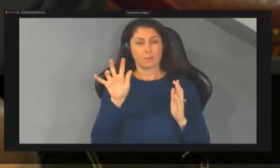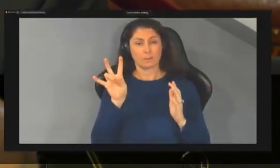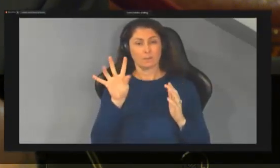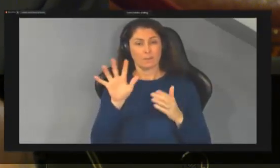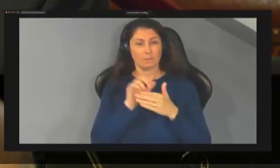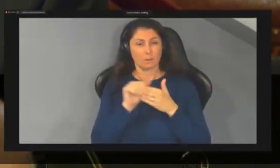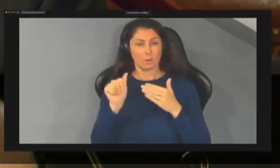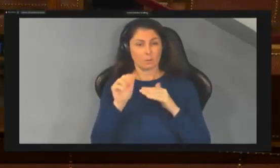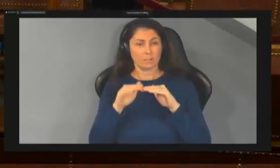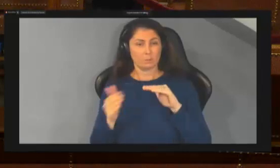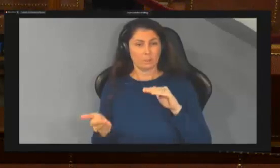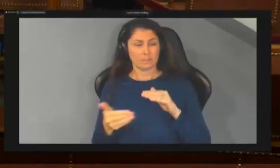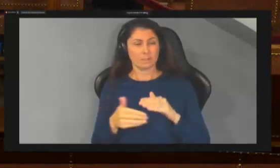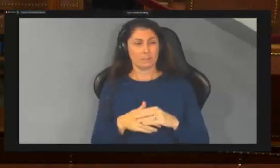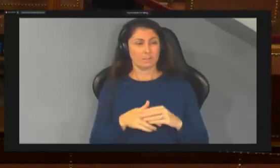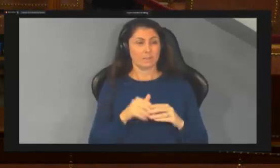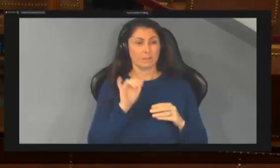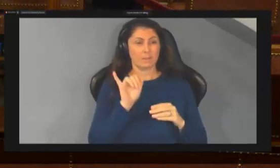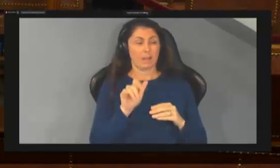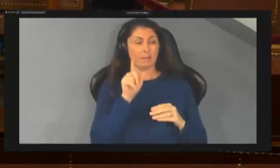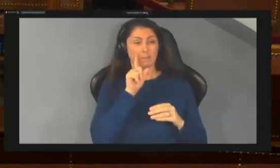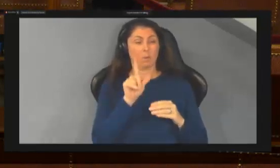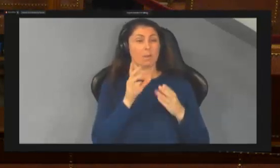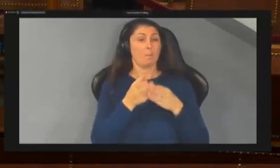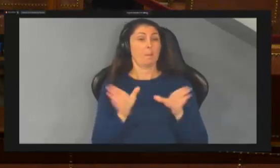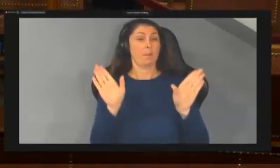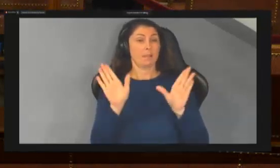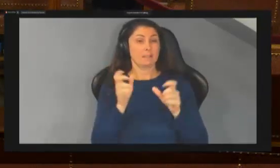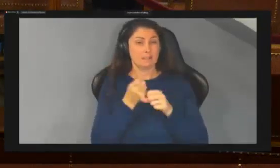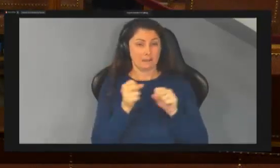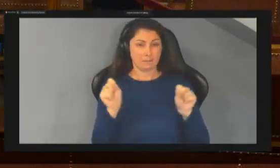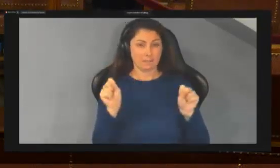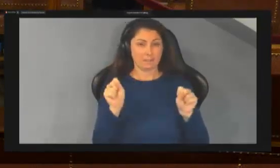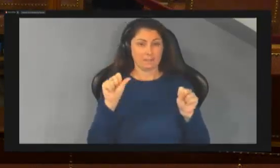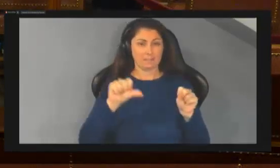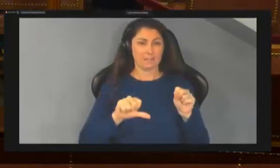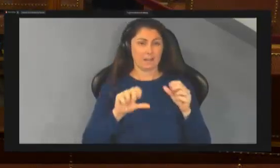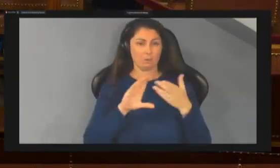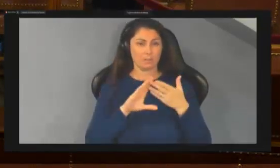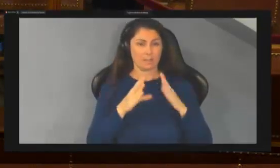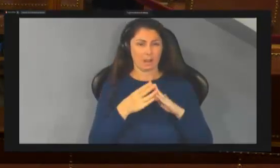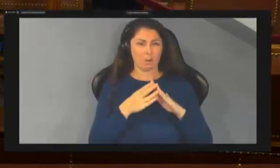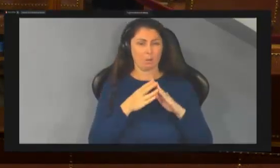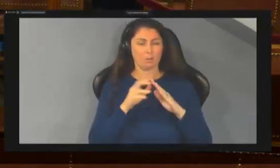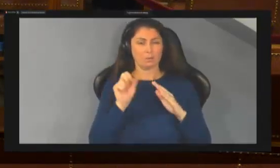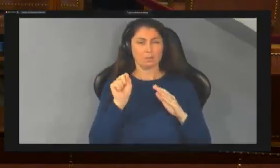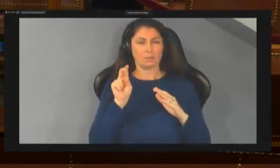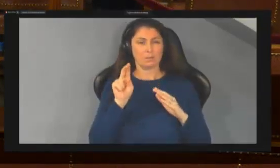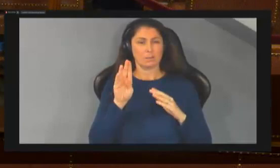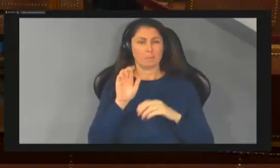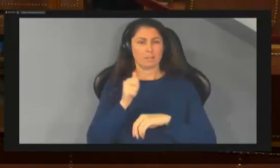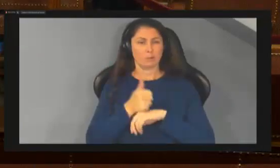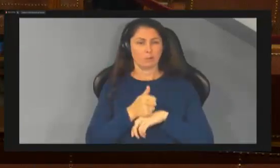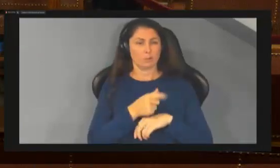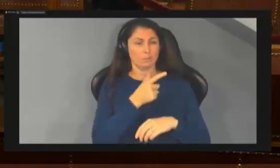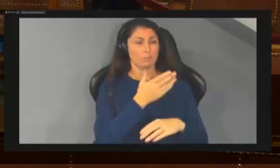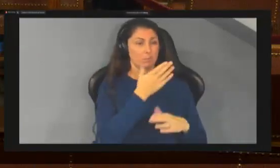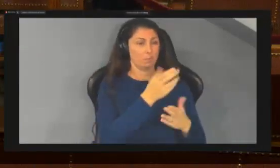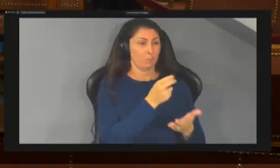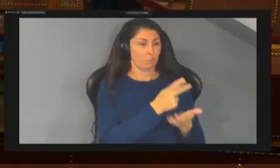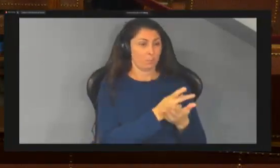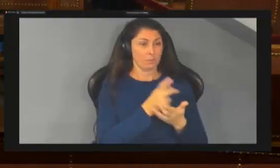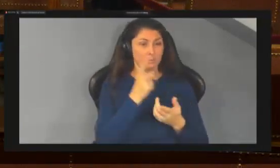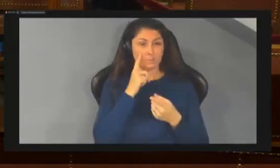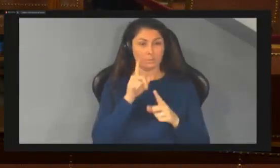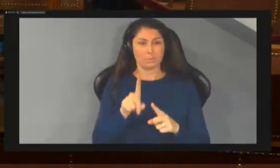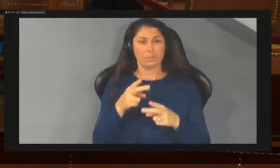$191,575 decrease. That's for the public safety downtown substation. Motion approved. Second. Second brief